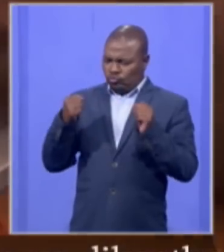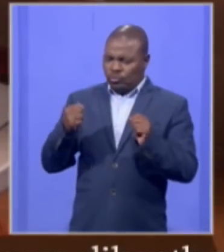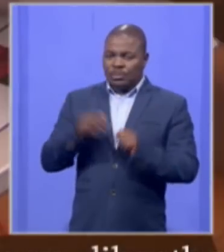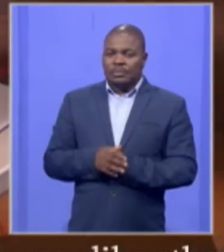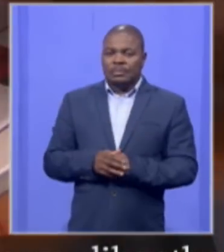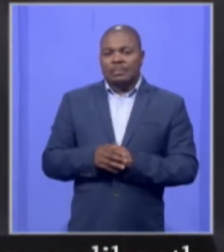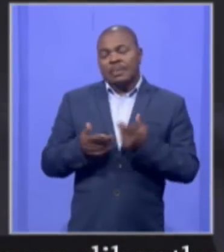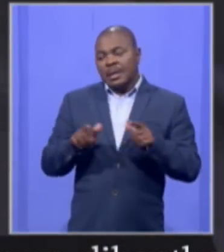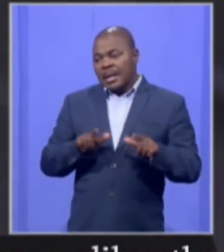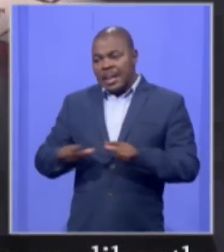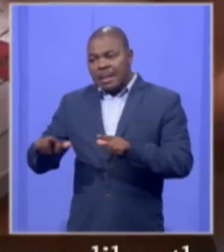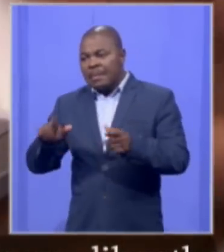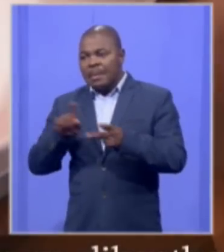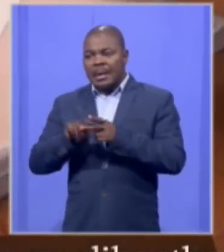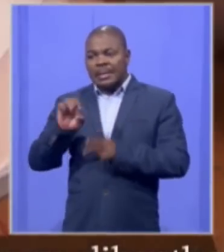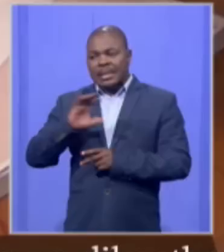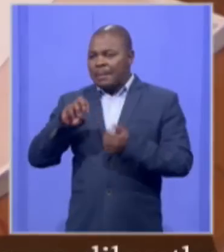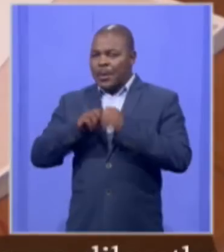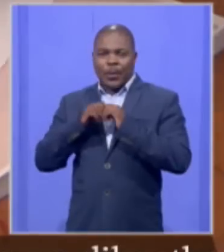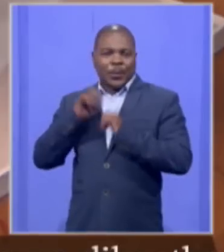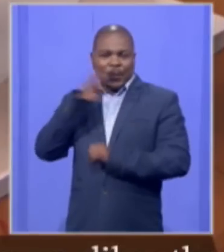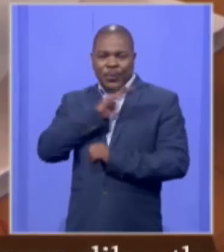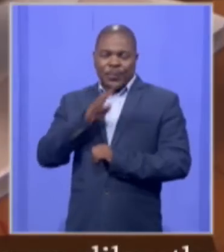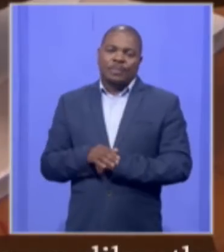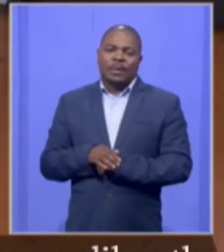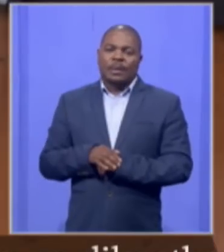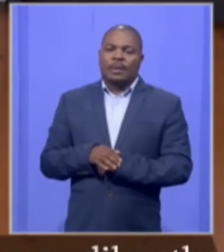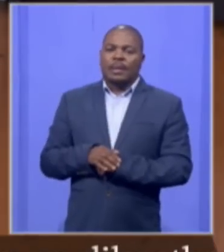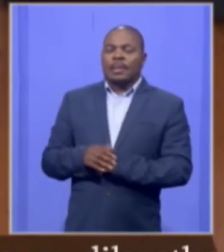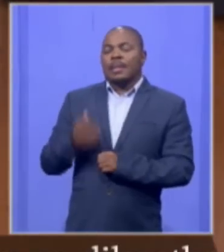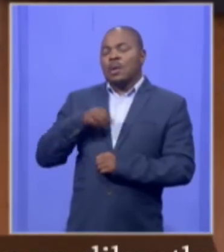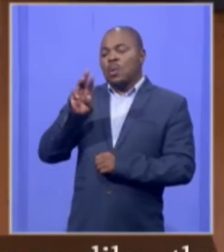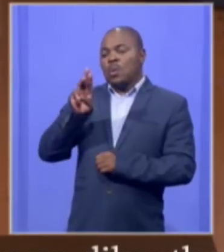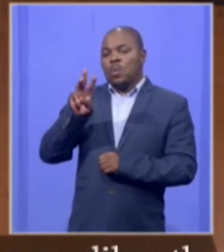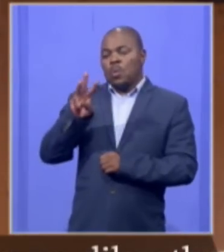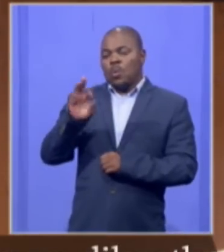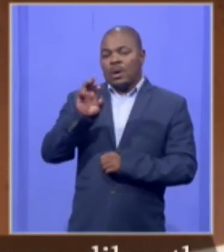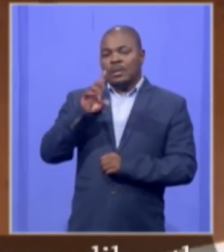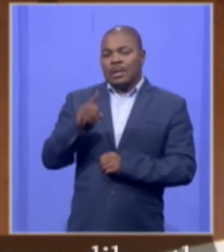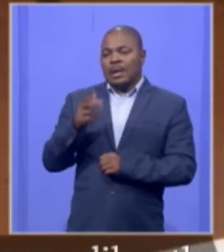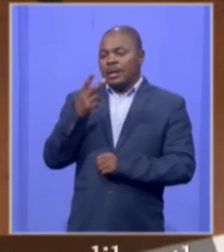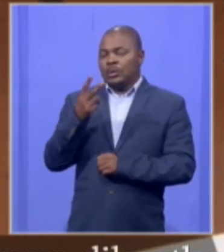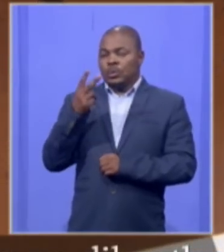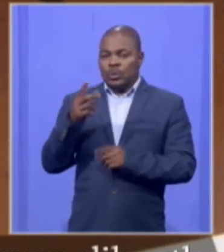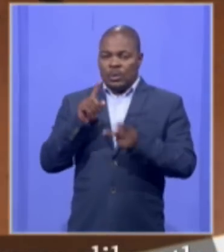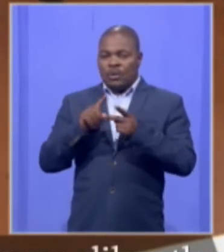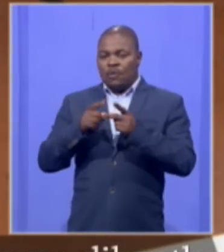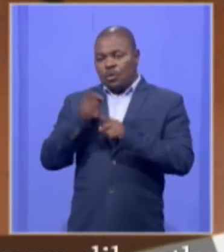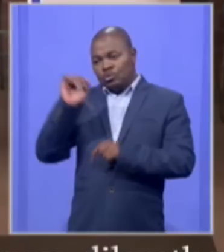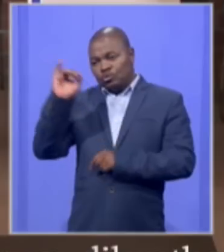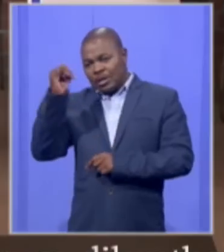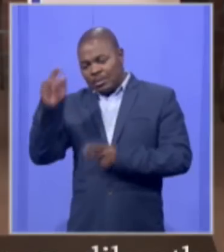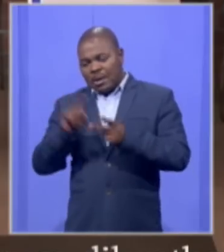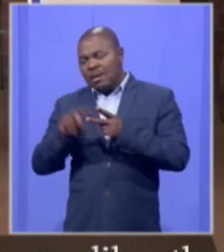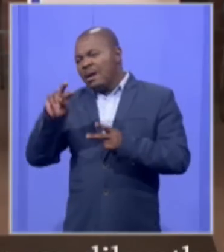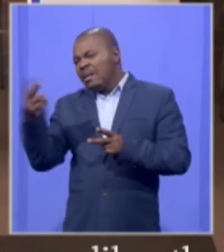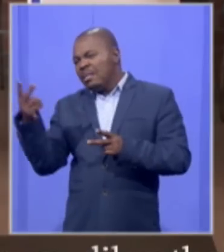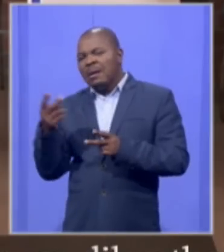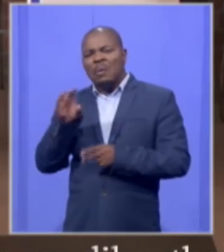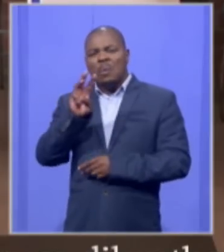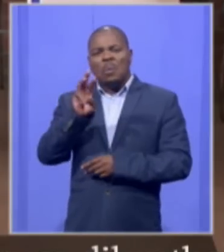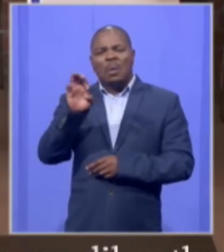ka Limpopo le Eastern Cape. Badudi ba karolo kgetho ya bo 22 ka Johannesburg go tile dikarolo kgetho tše dingwe tše 5 tšeo